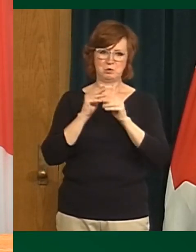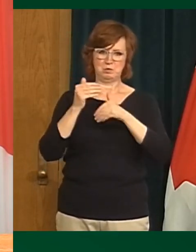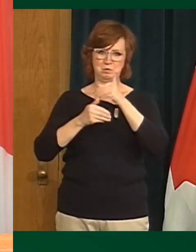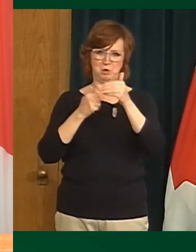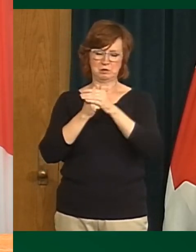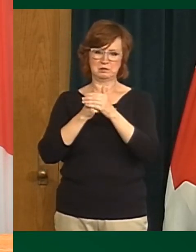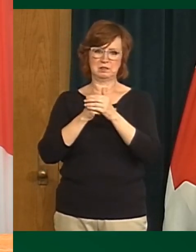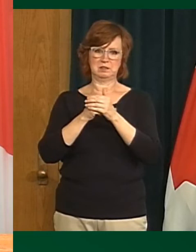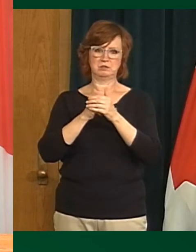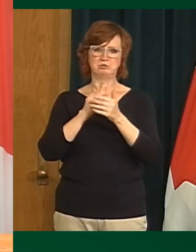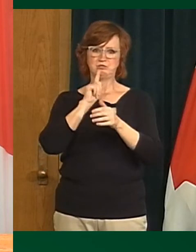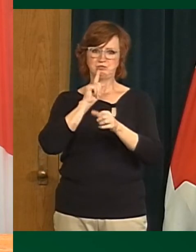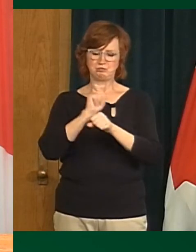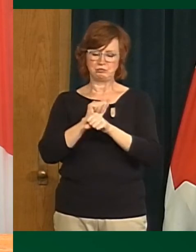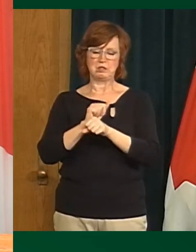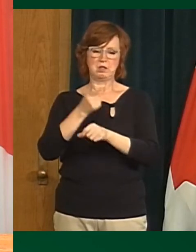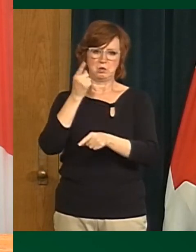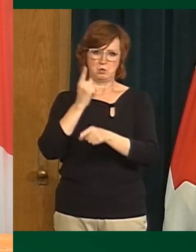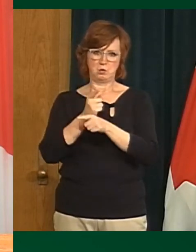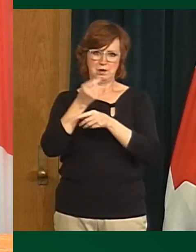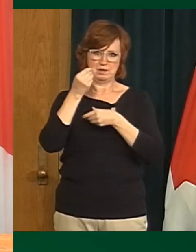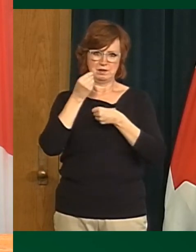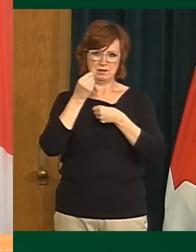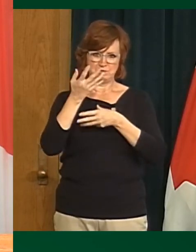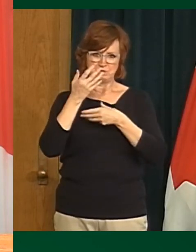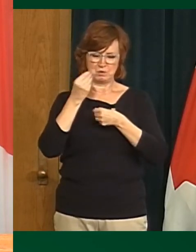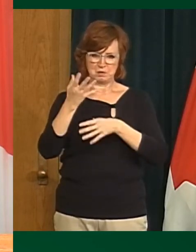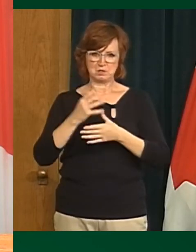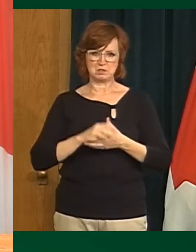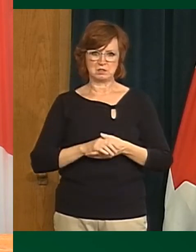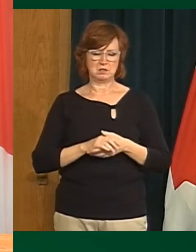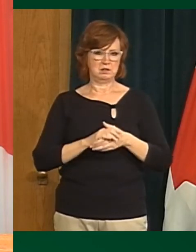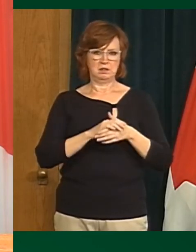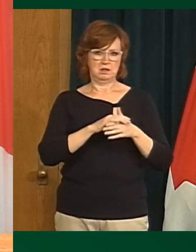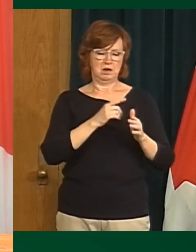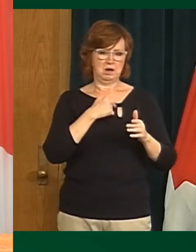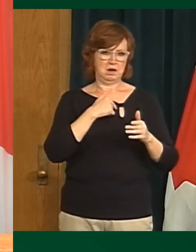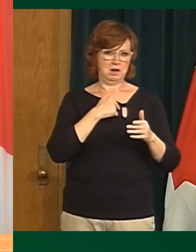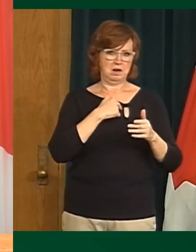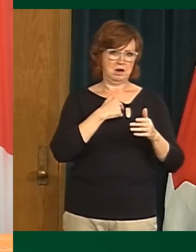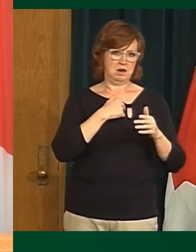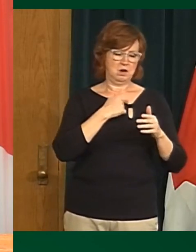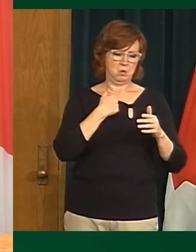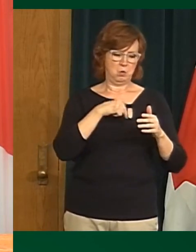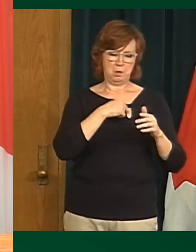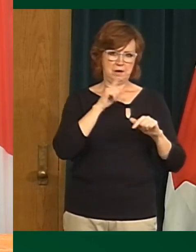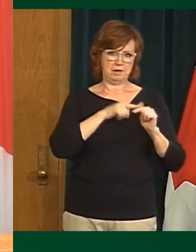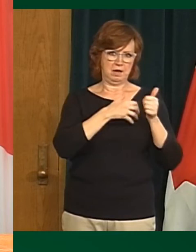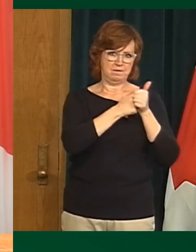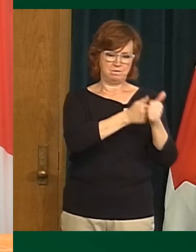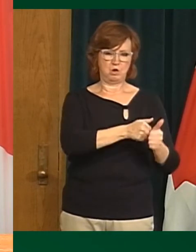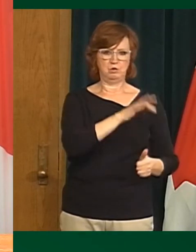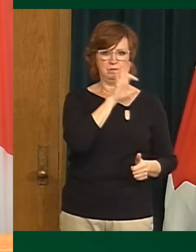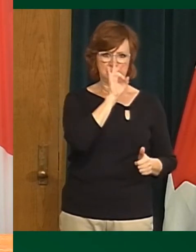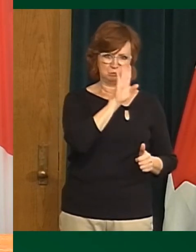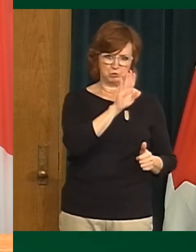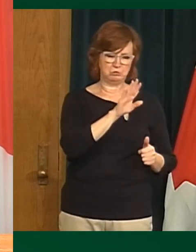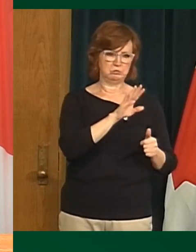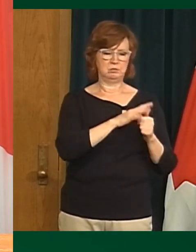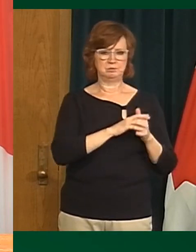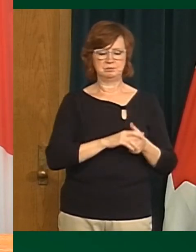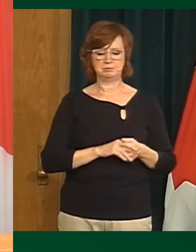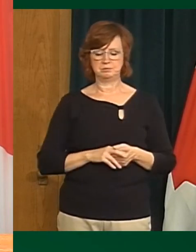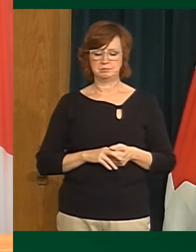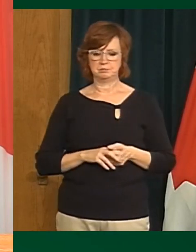are reporting. And that's why sometimes that whole investigation, confirmation that the death was associated, if not caused by COVID-19, and